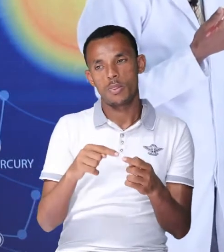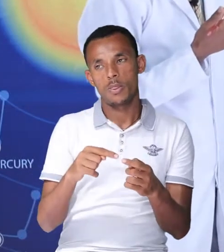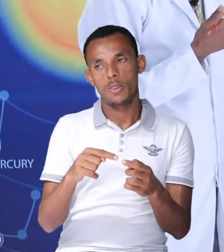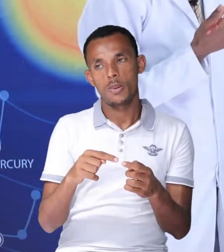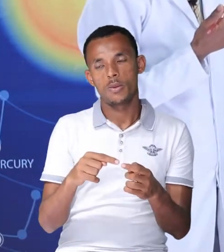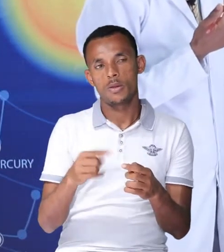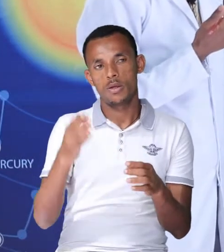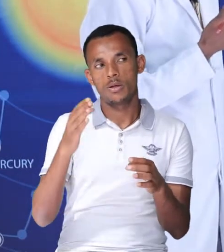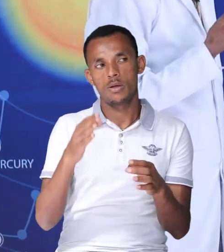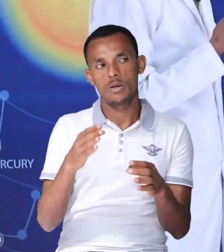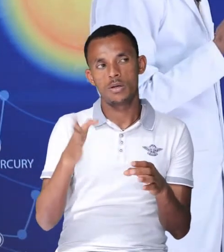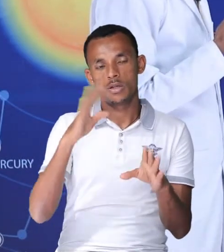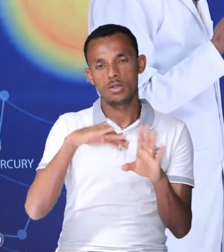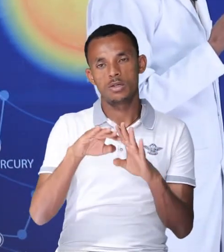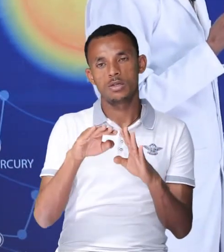phase.